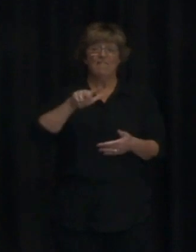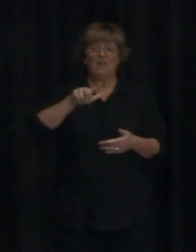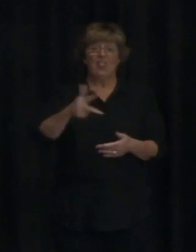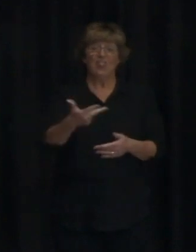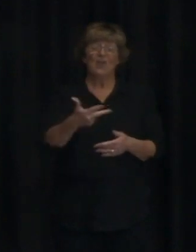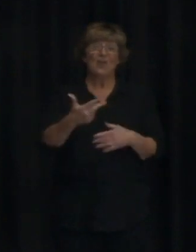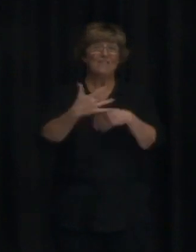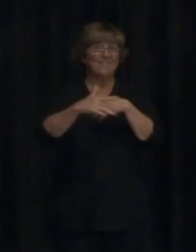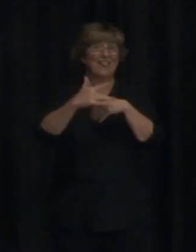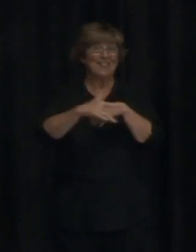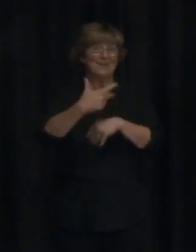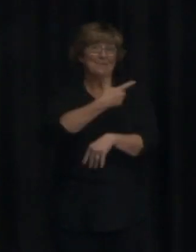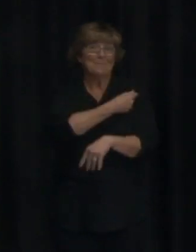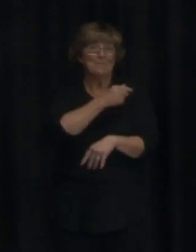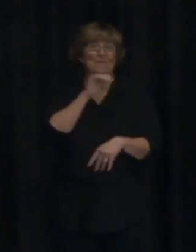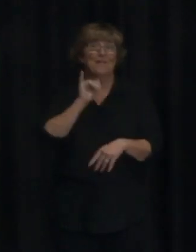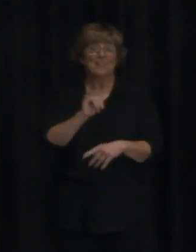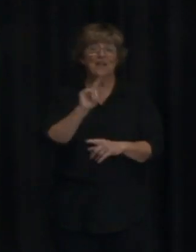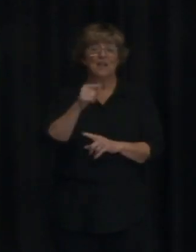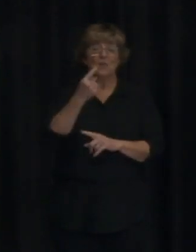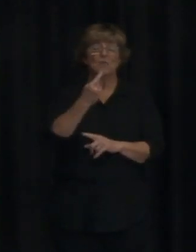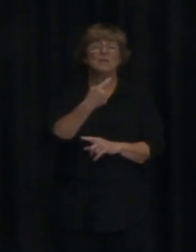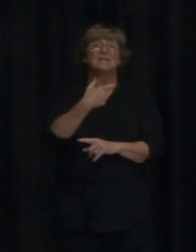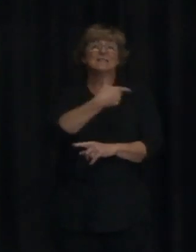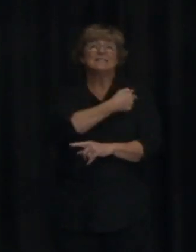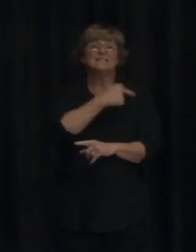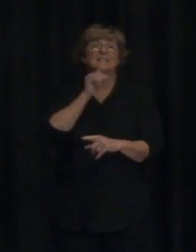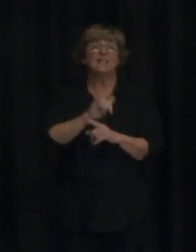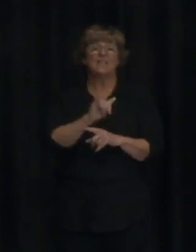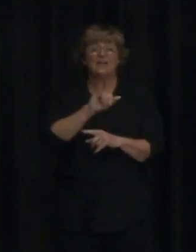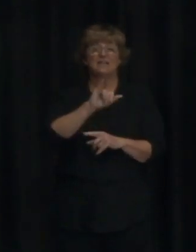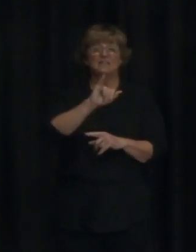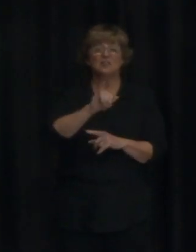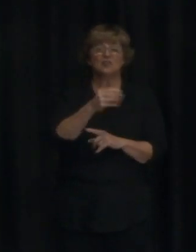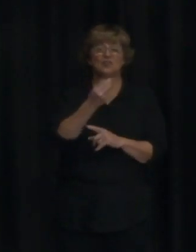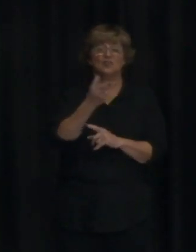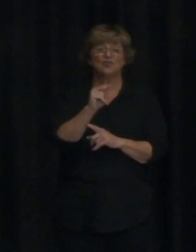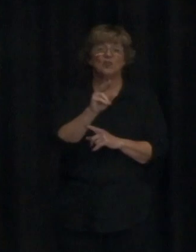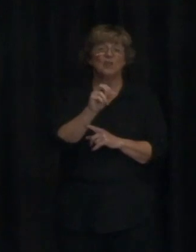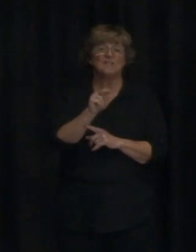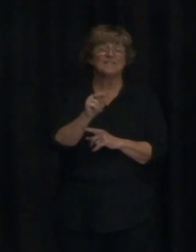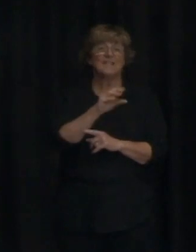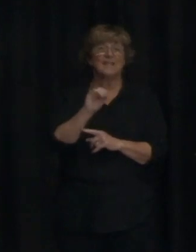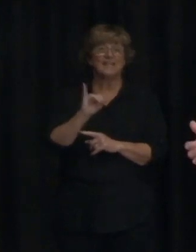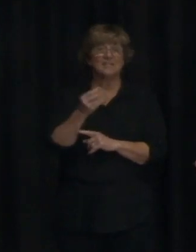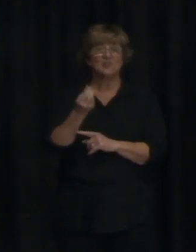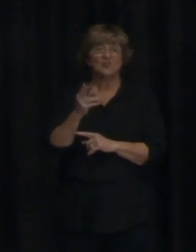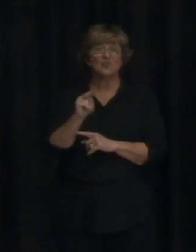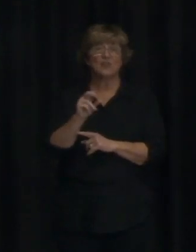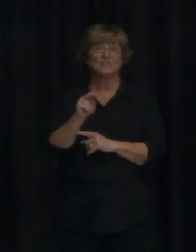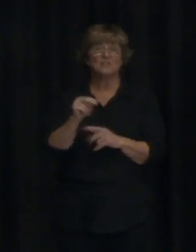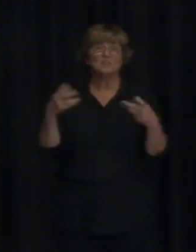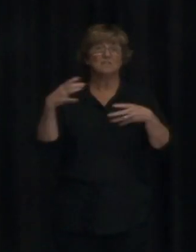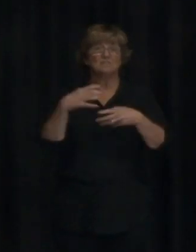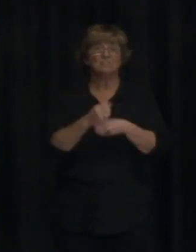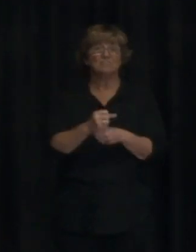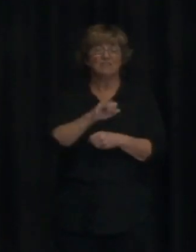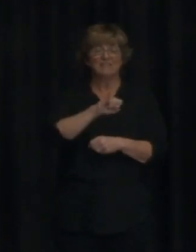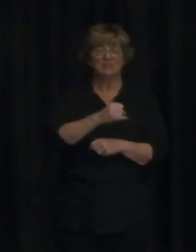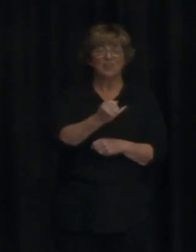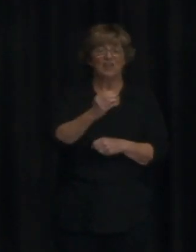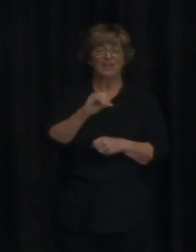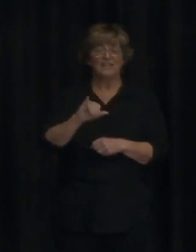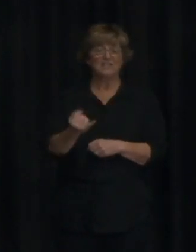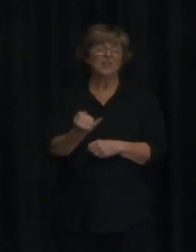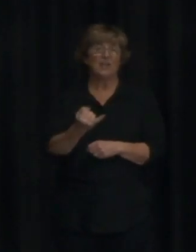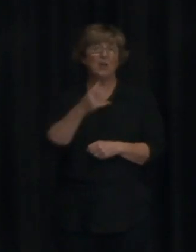vaccine, and that's the single-dose J&J vaccine, which will provide yet another alternative, another option for people that